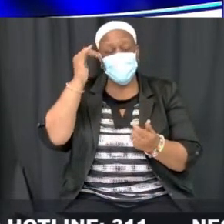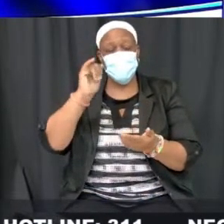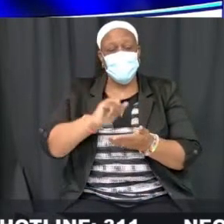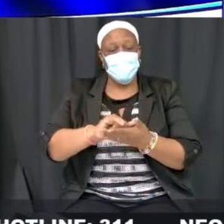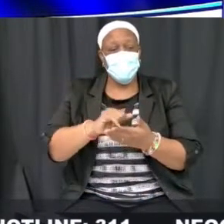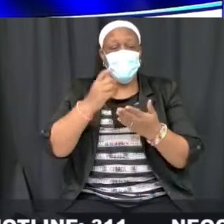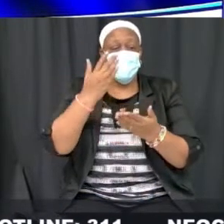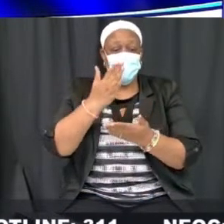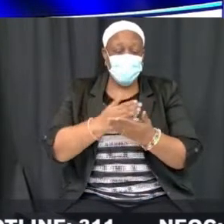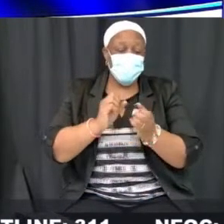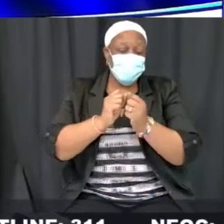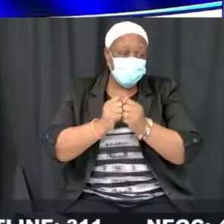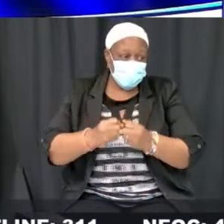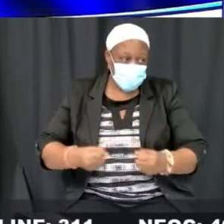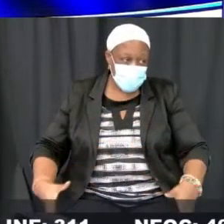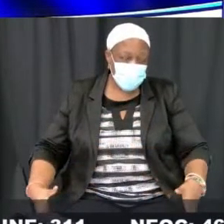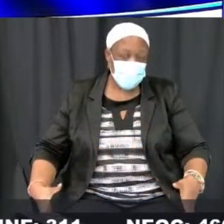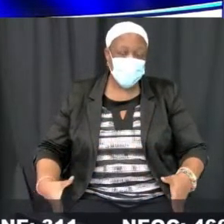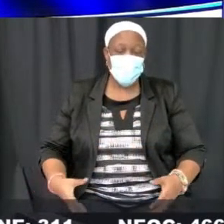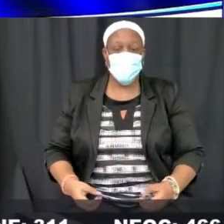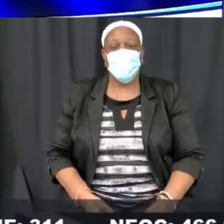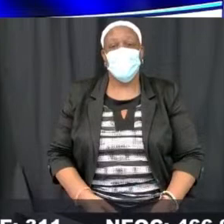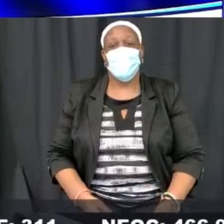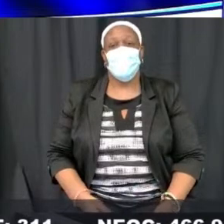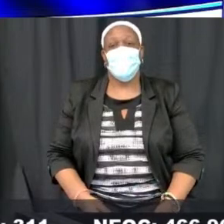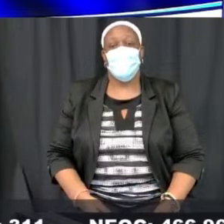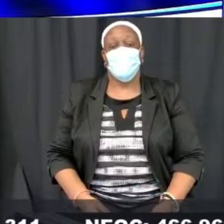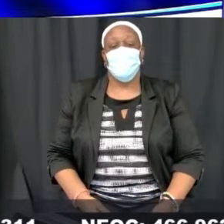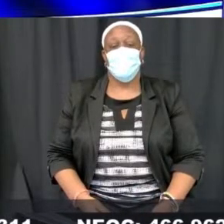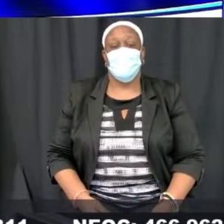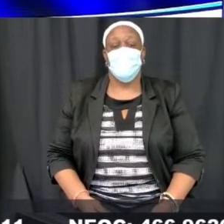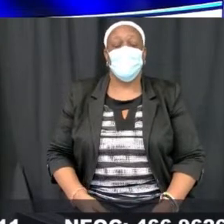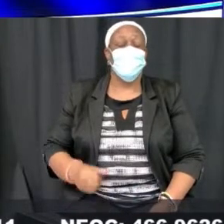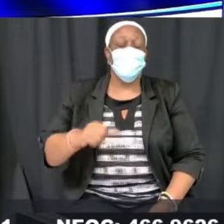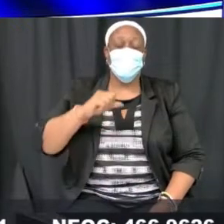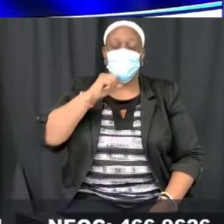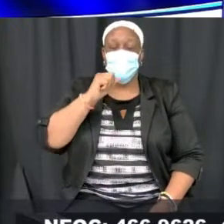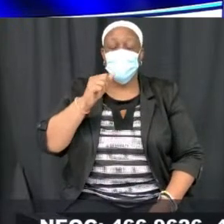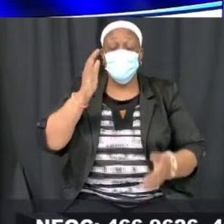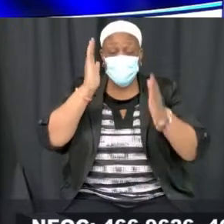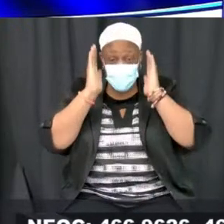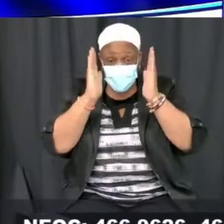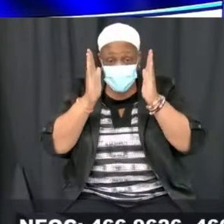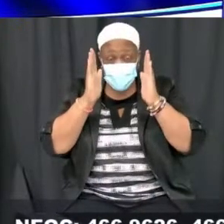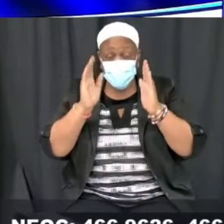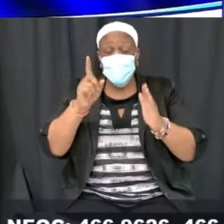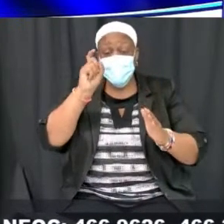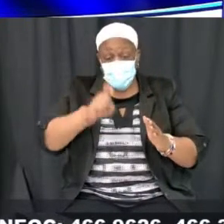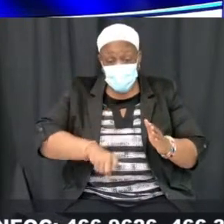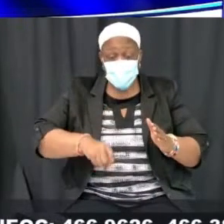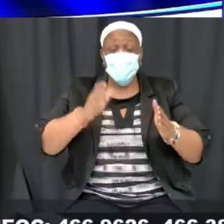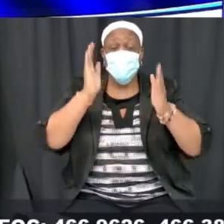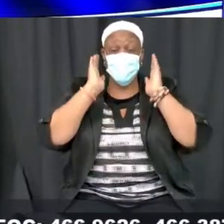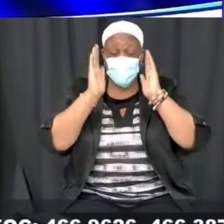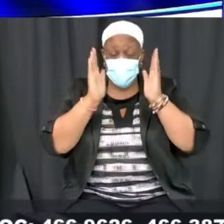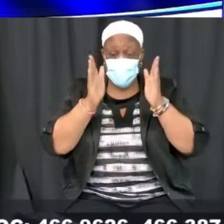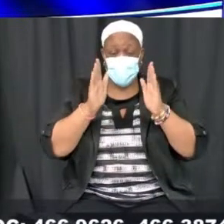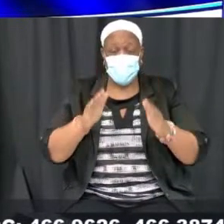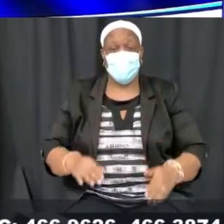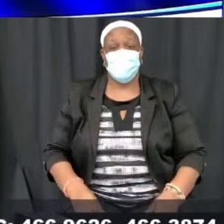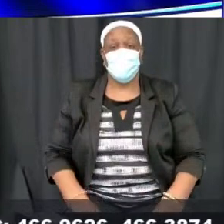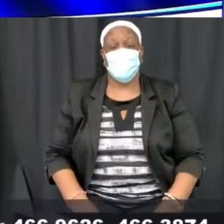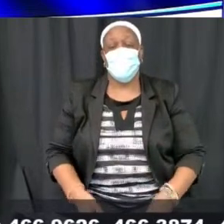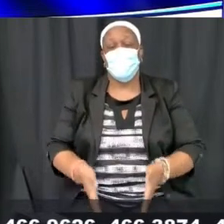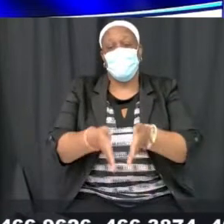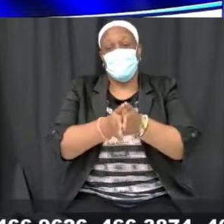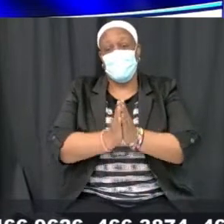loss, that we would not have lost the lesson. As such, we are